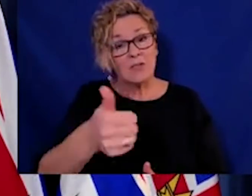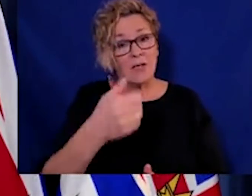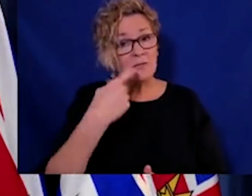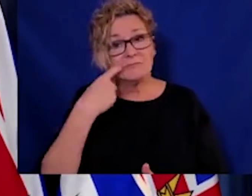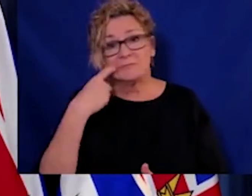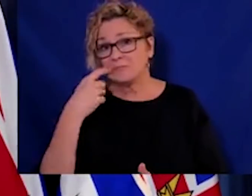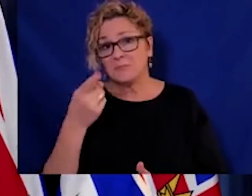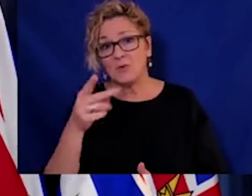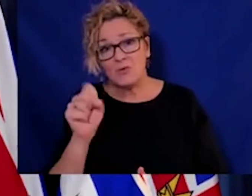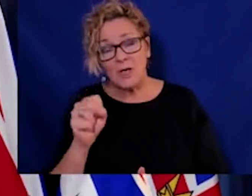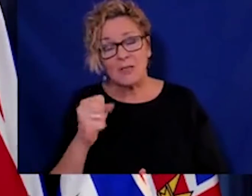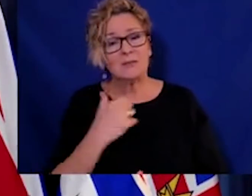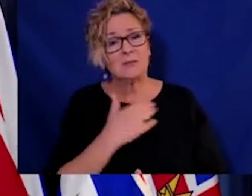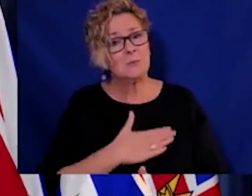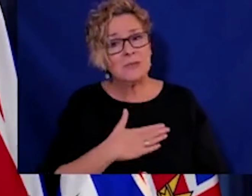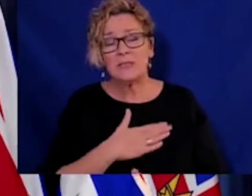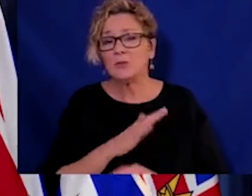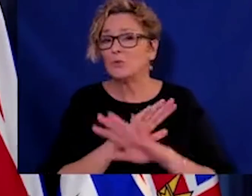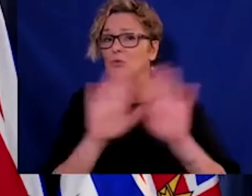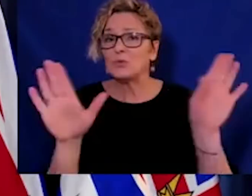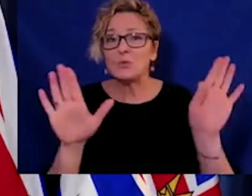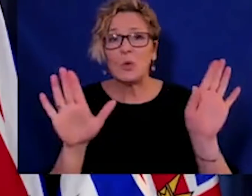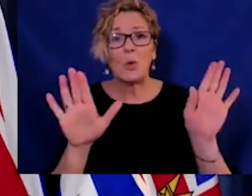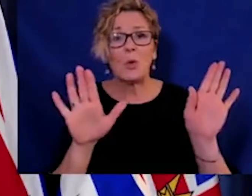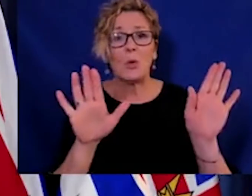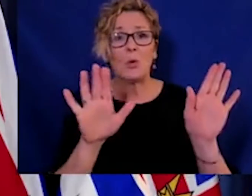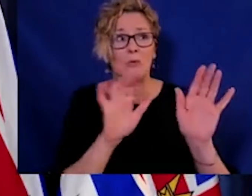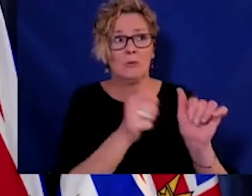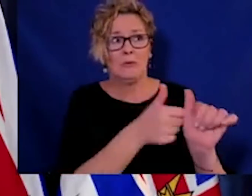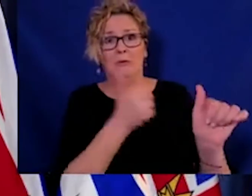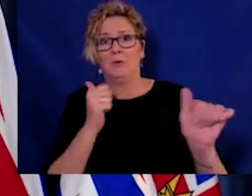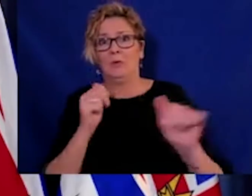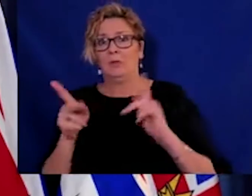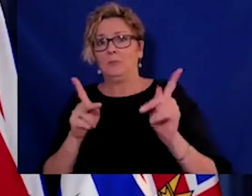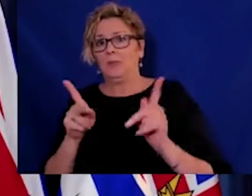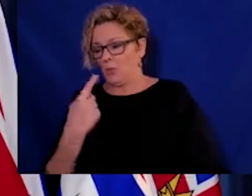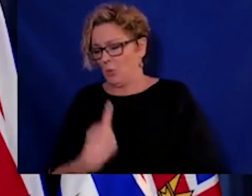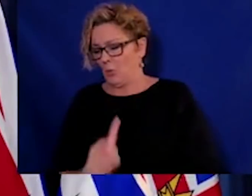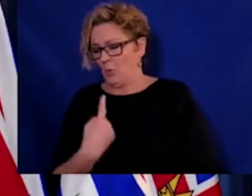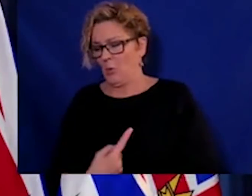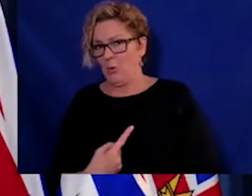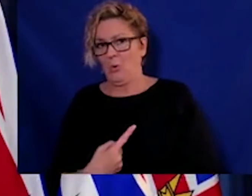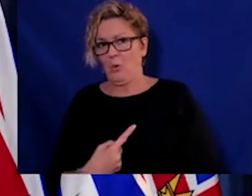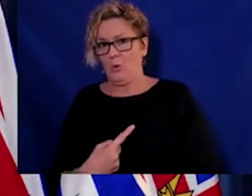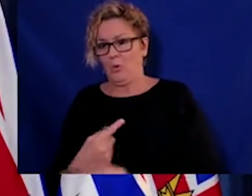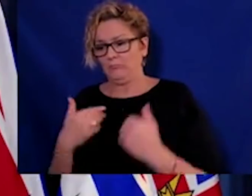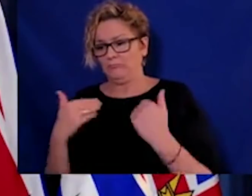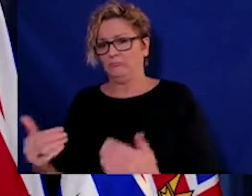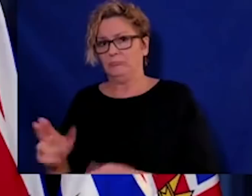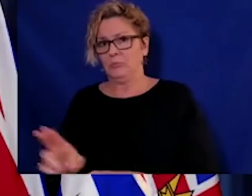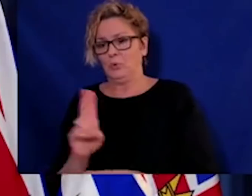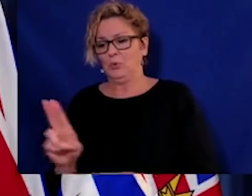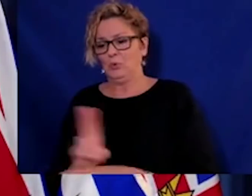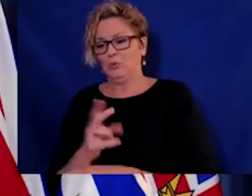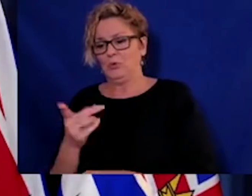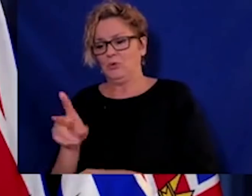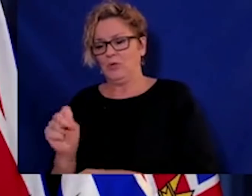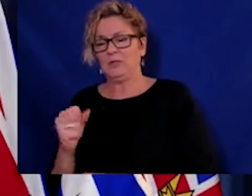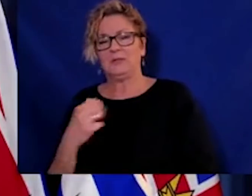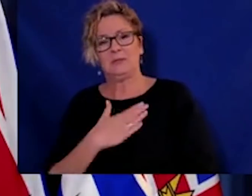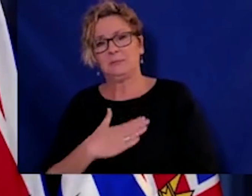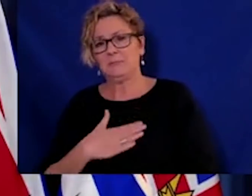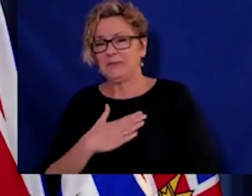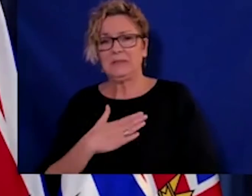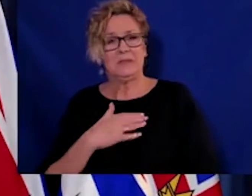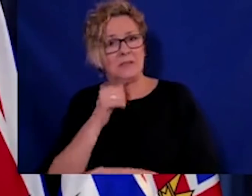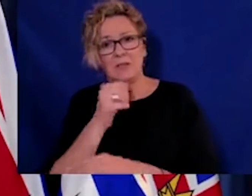to the maximum possible degree to have their drugs checked to be safe in these times, because obviously, and this